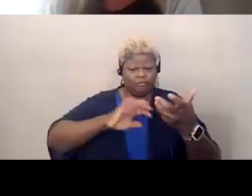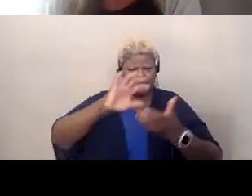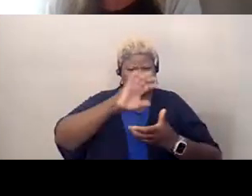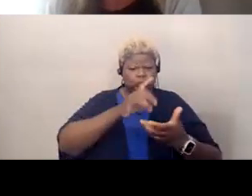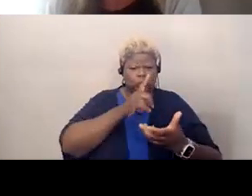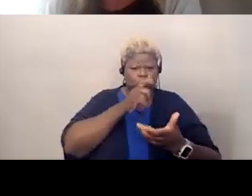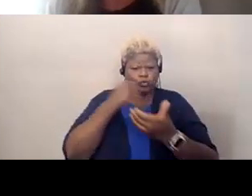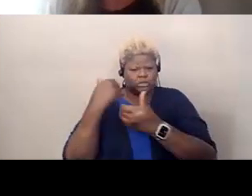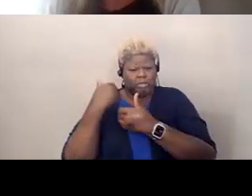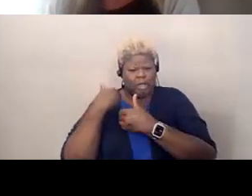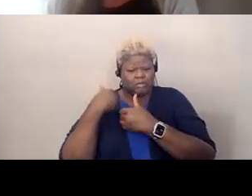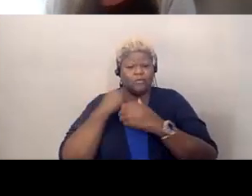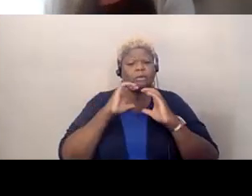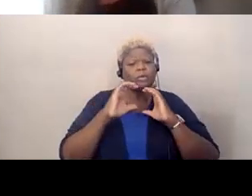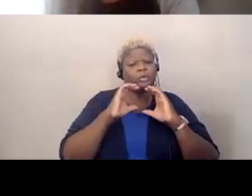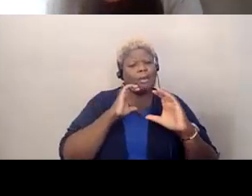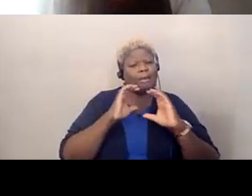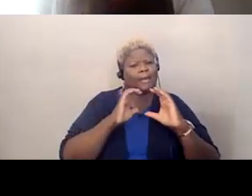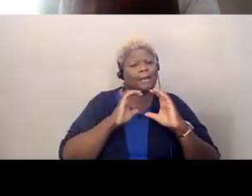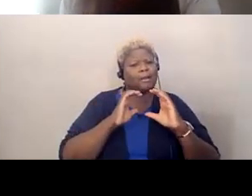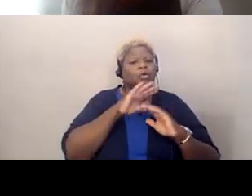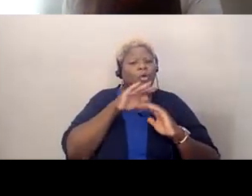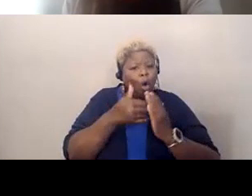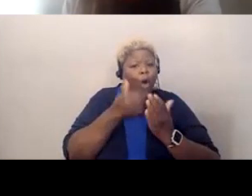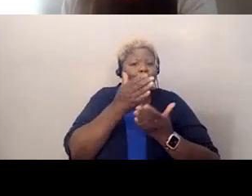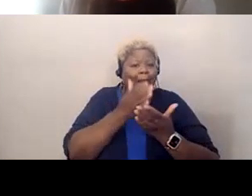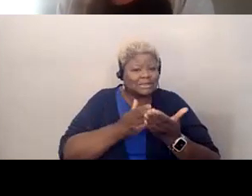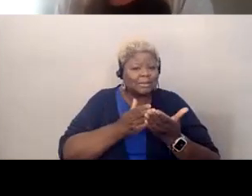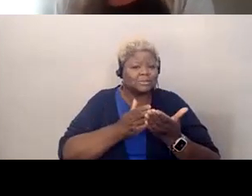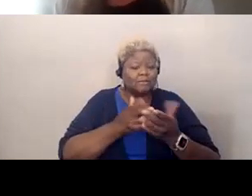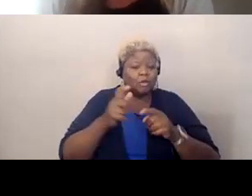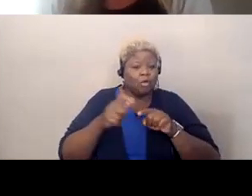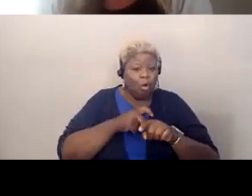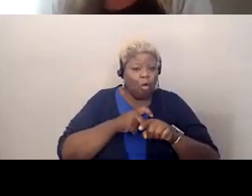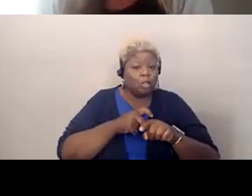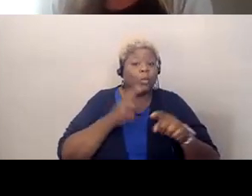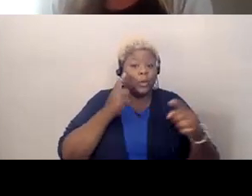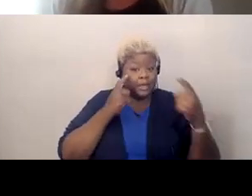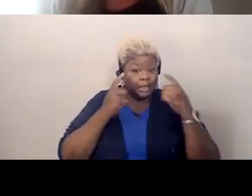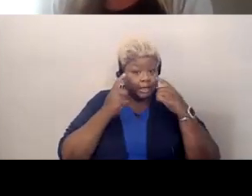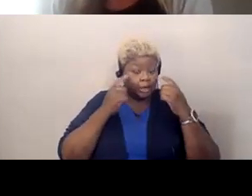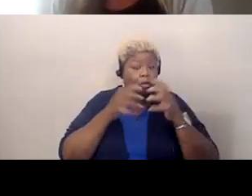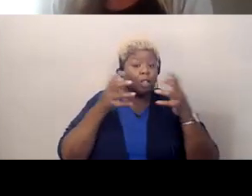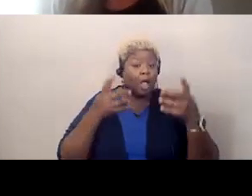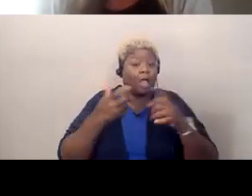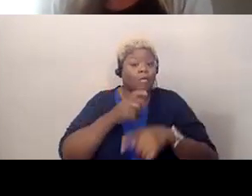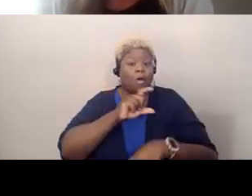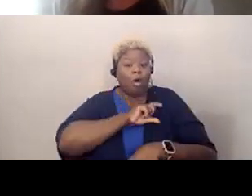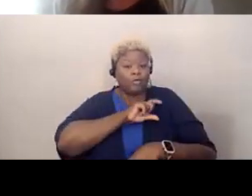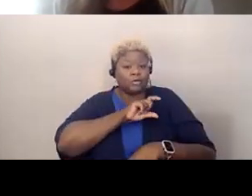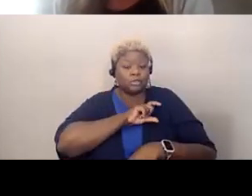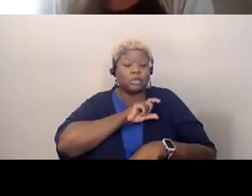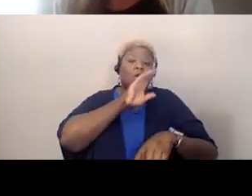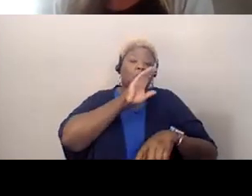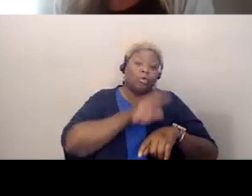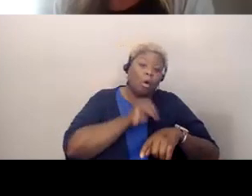for communicating across all aspects of a call. So we hear often from officers that they are called